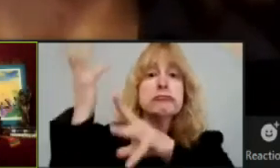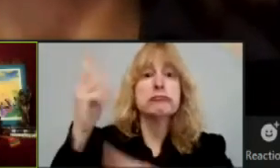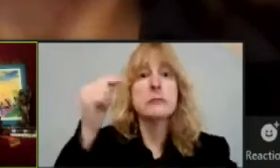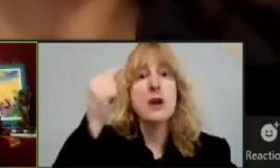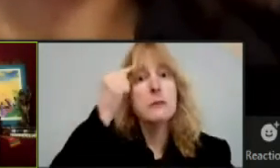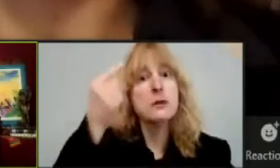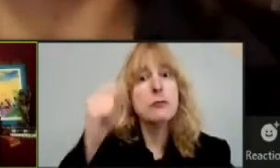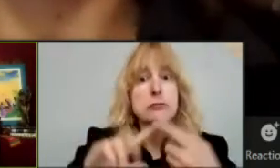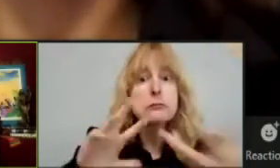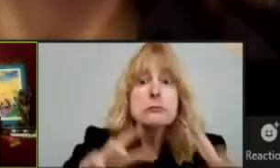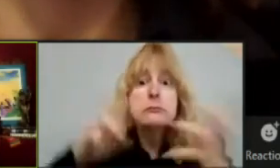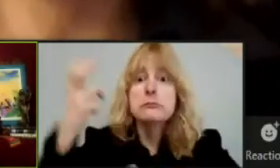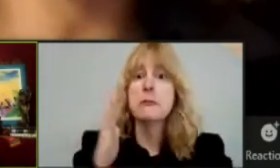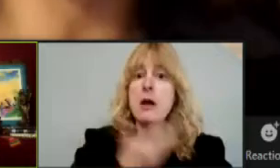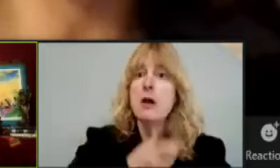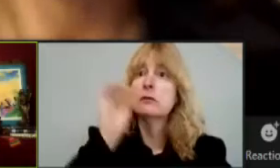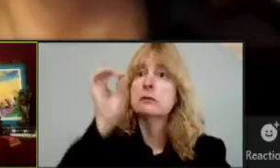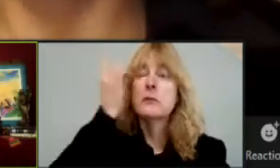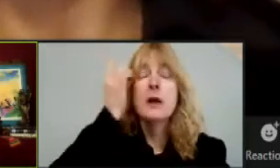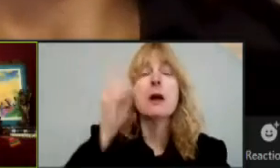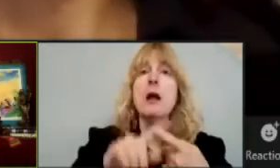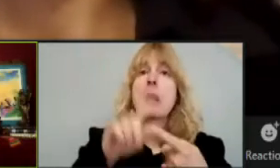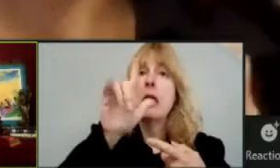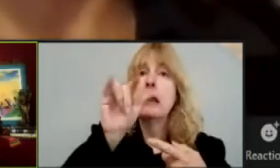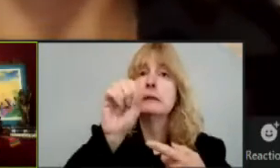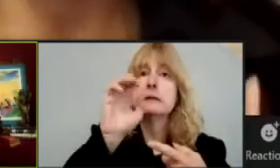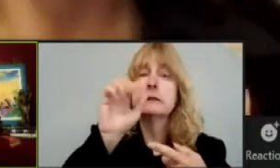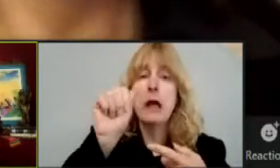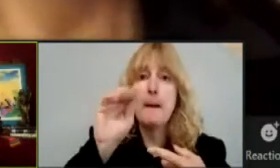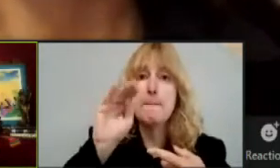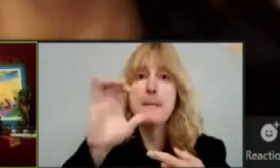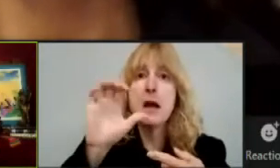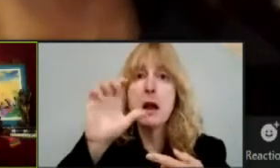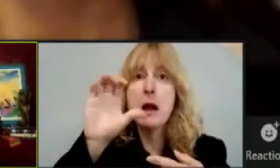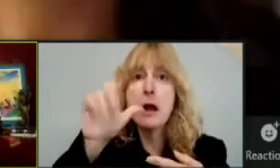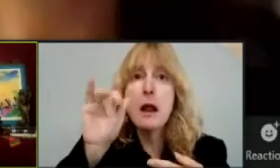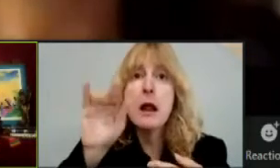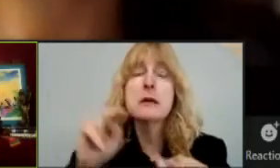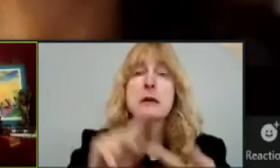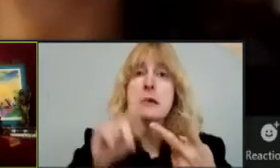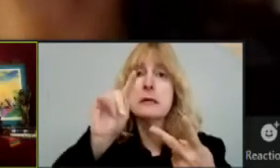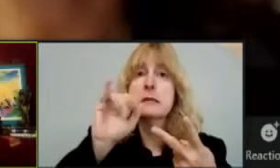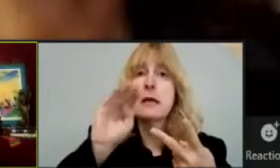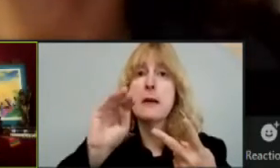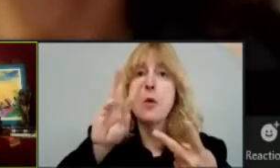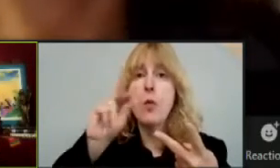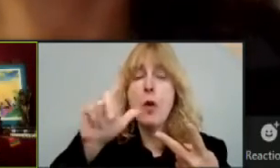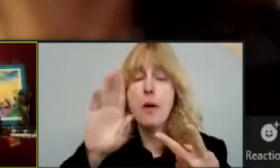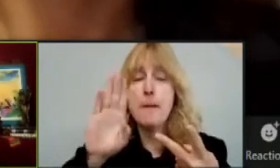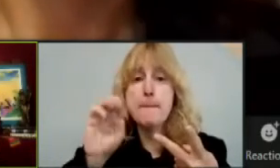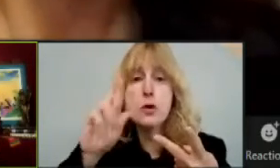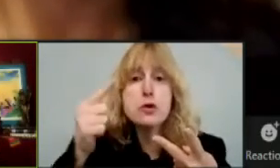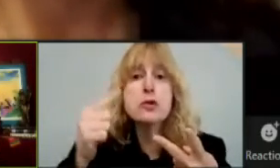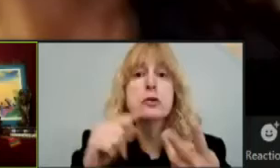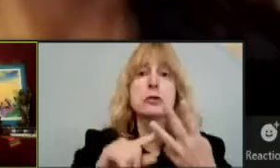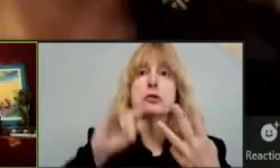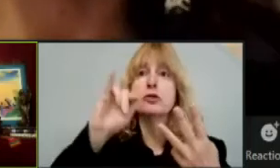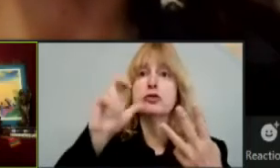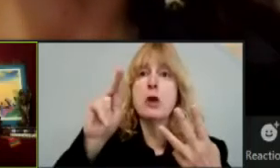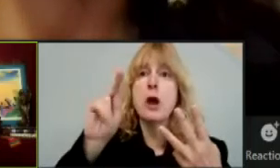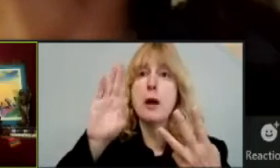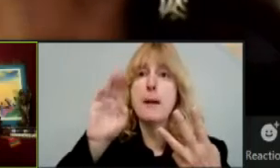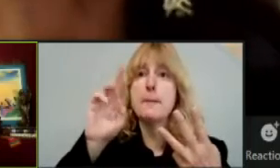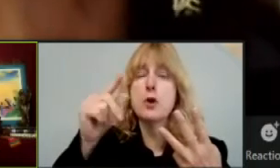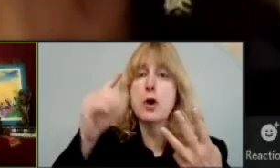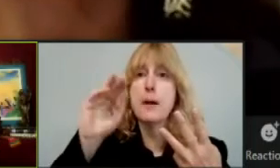Lisa McClain and Tim Walberg and Jack Bergman, we know who you are, and we know that